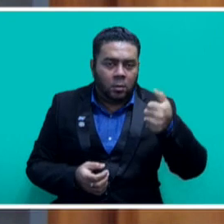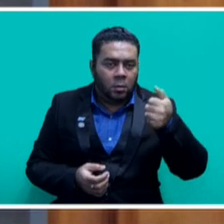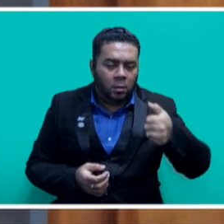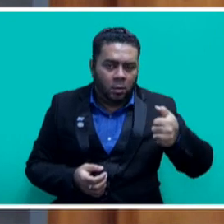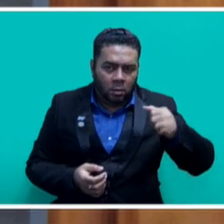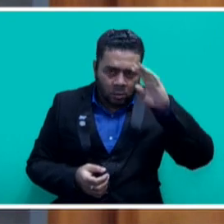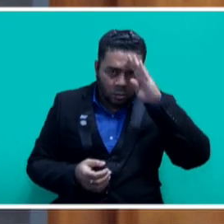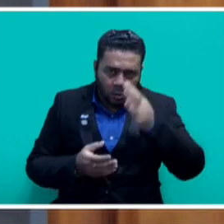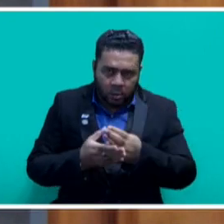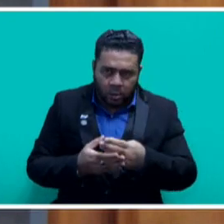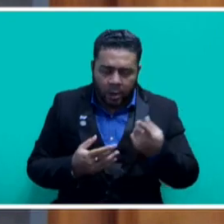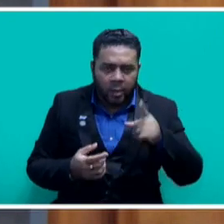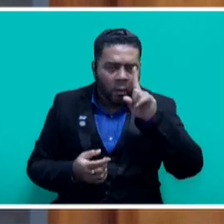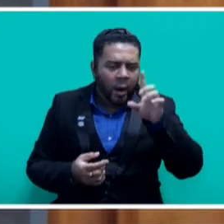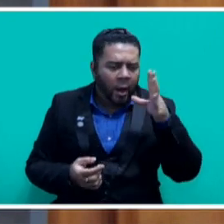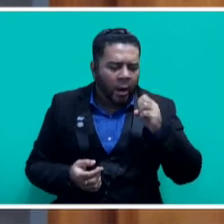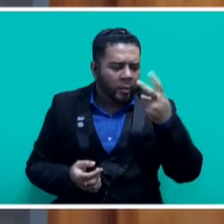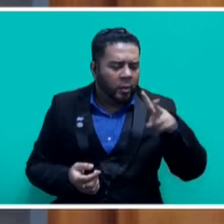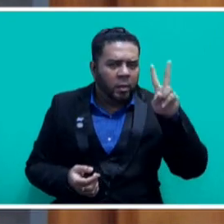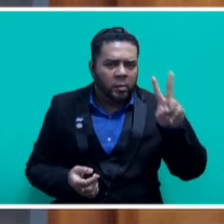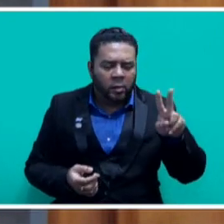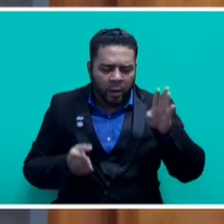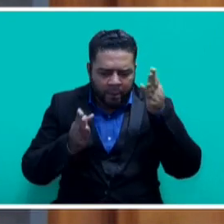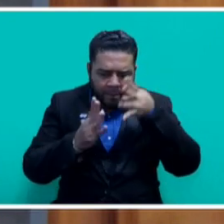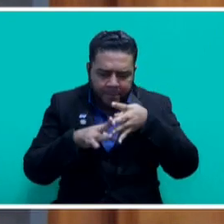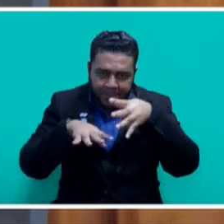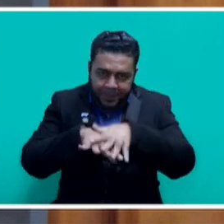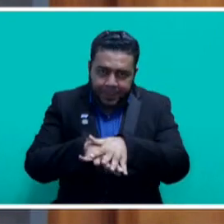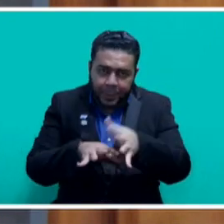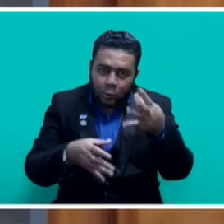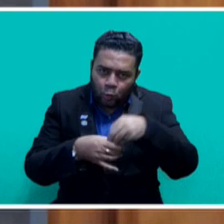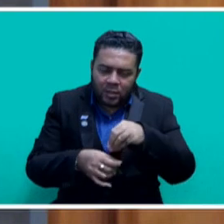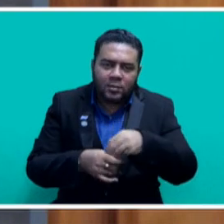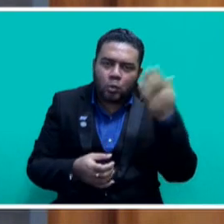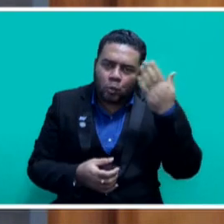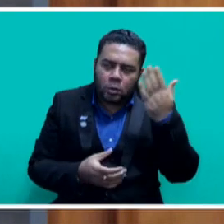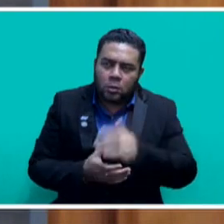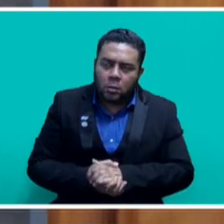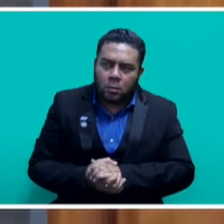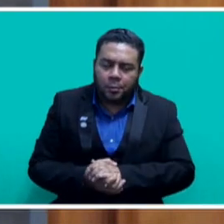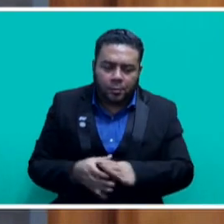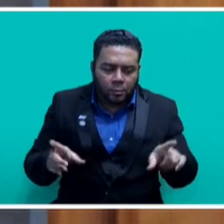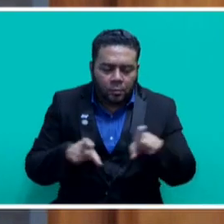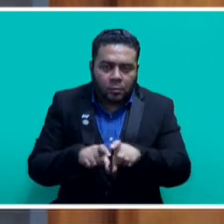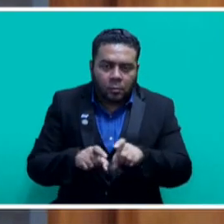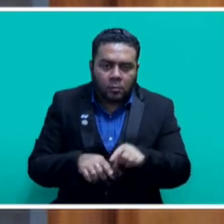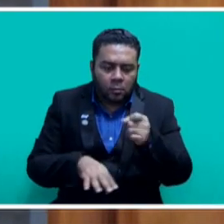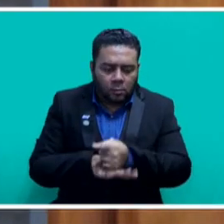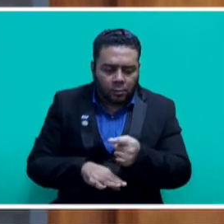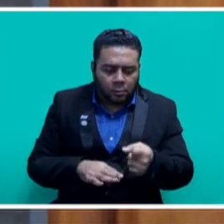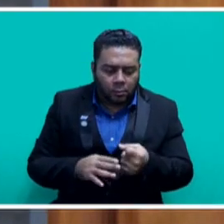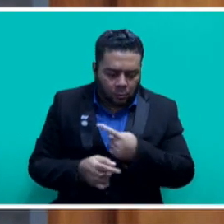students in the 122 mainstream inclusive schools. The coalition government firmly